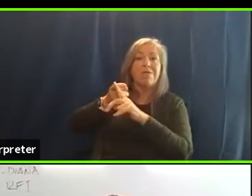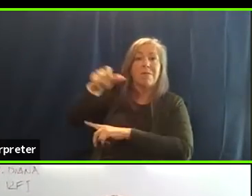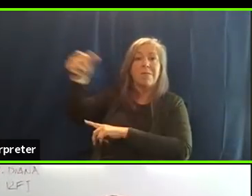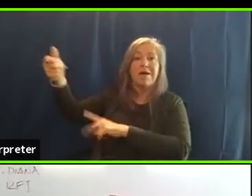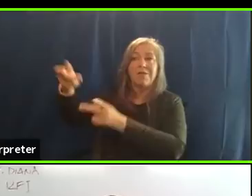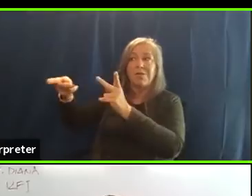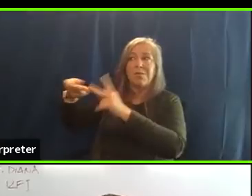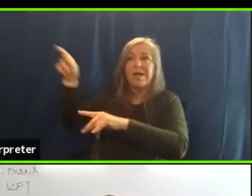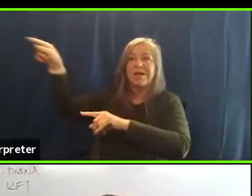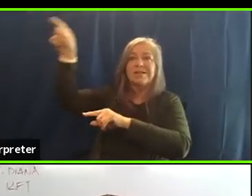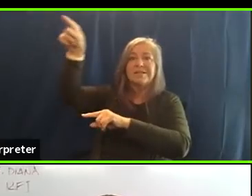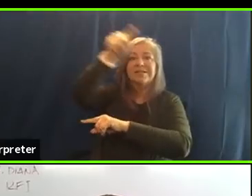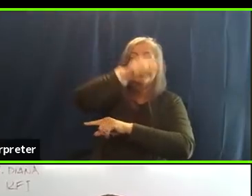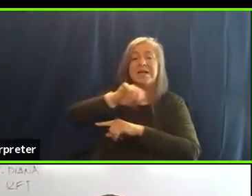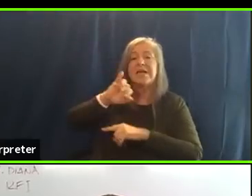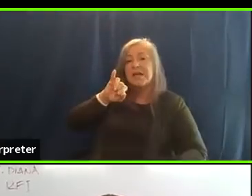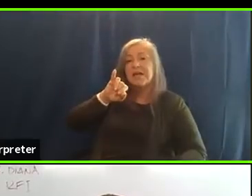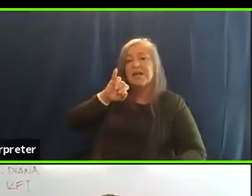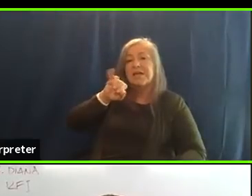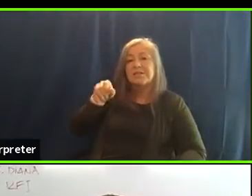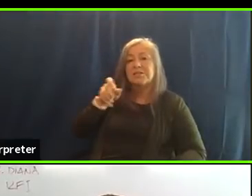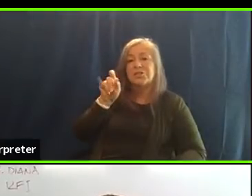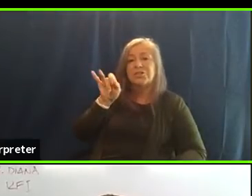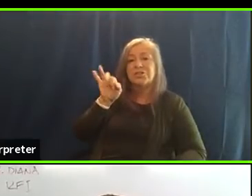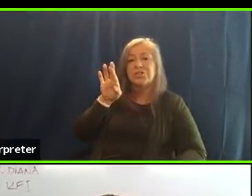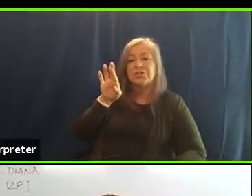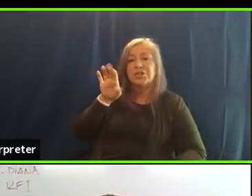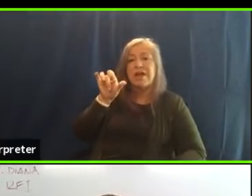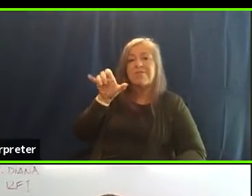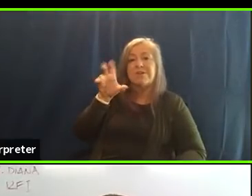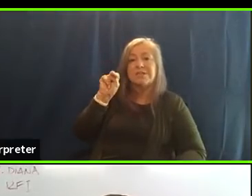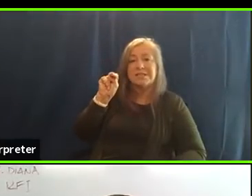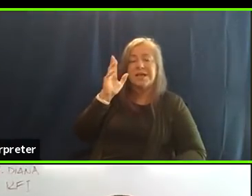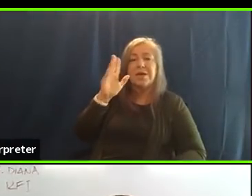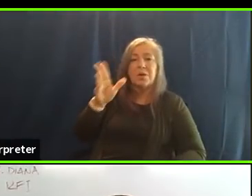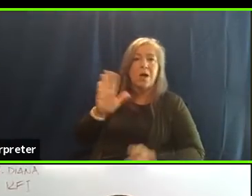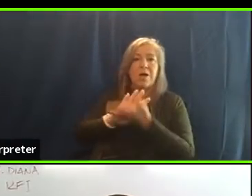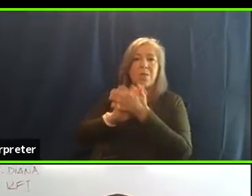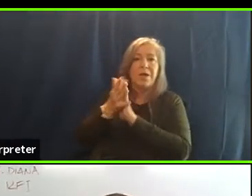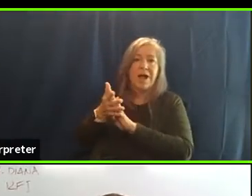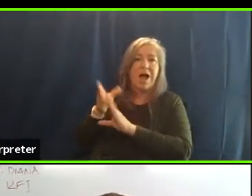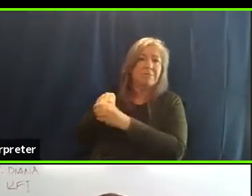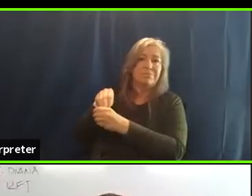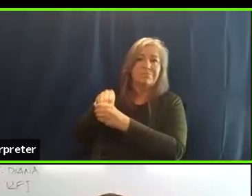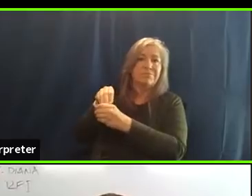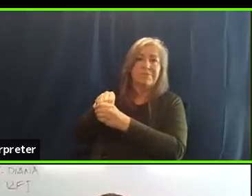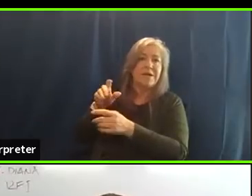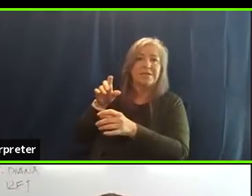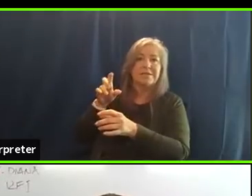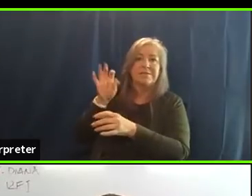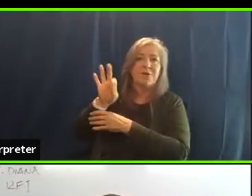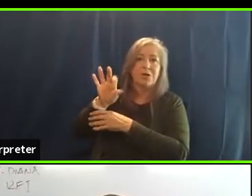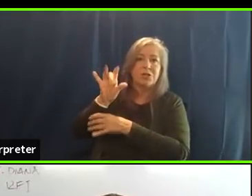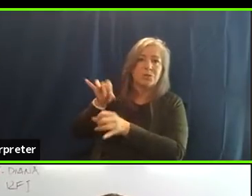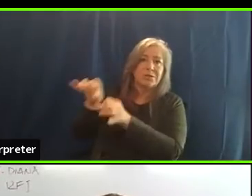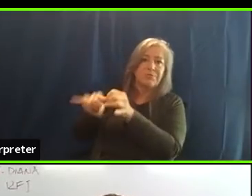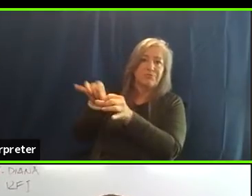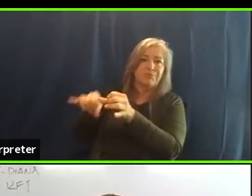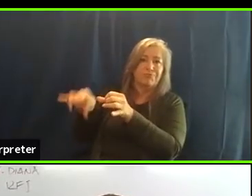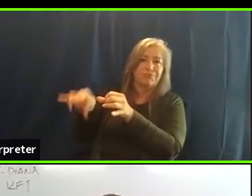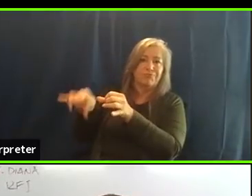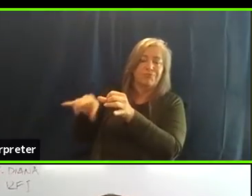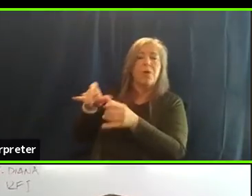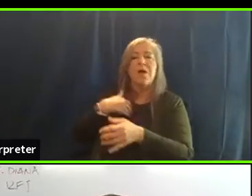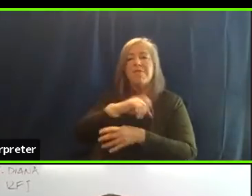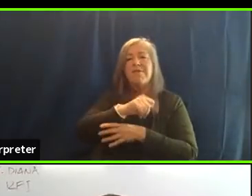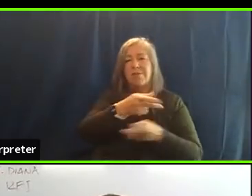a warehouse for us that we can pull furnishings from. And we've got others at our Nevada Street warehouse and other sources, but this is going to